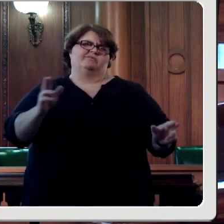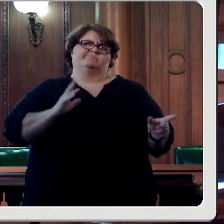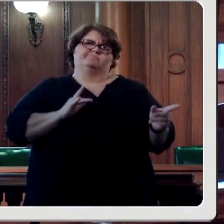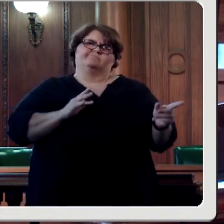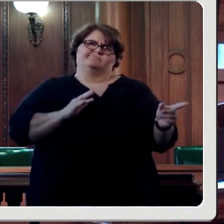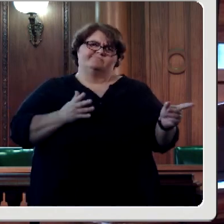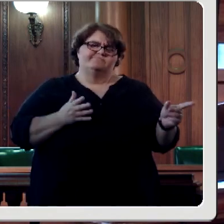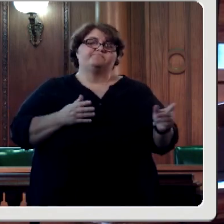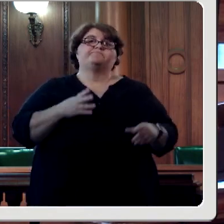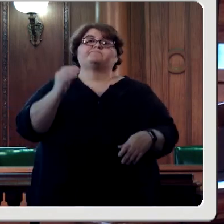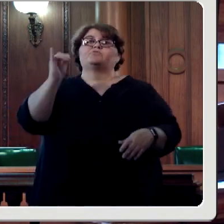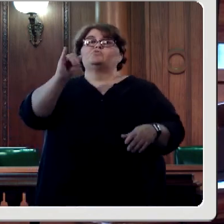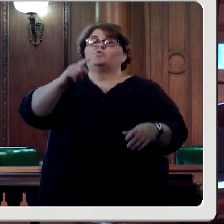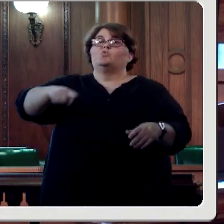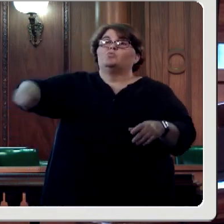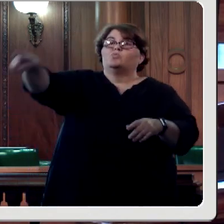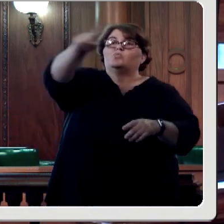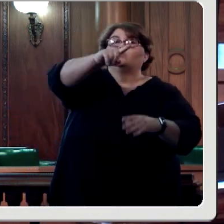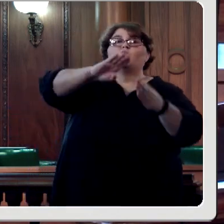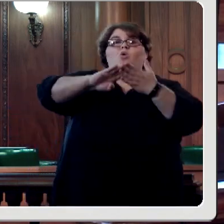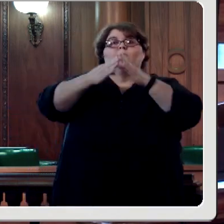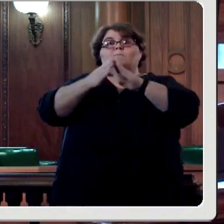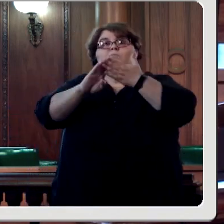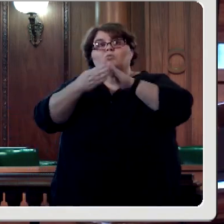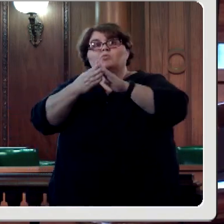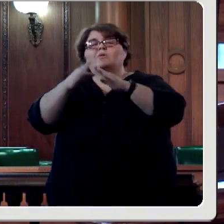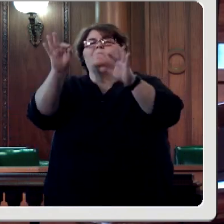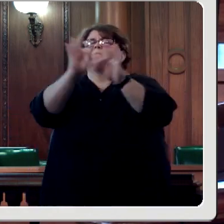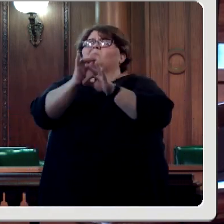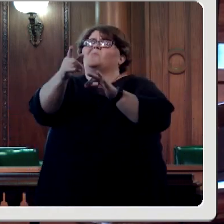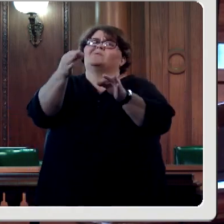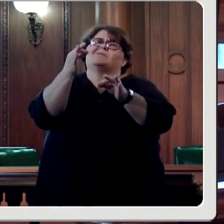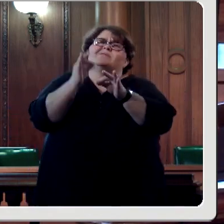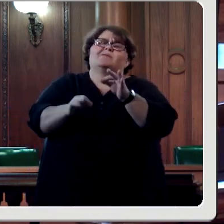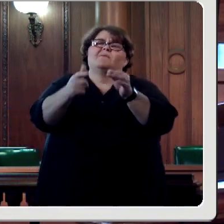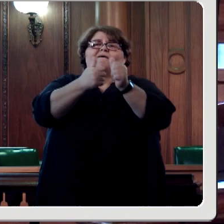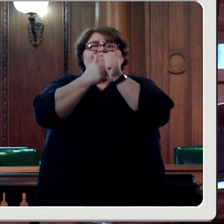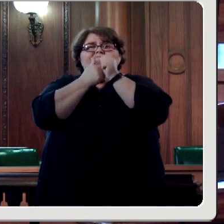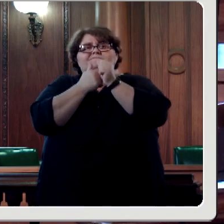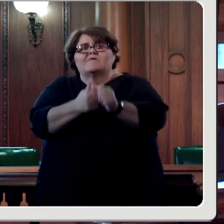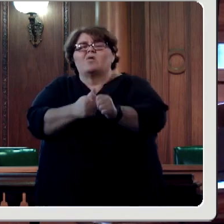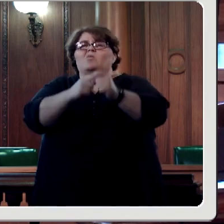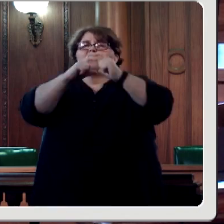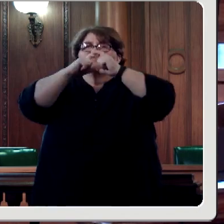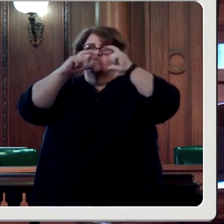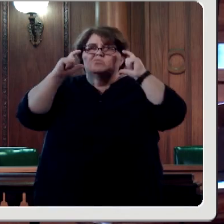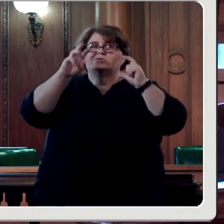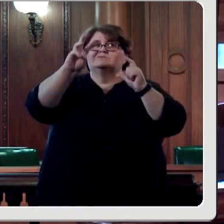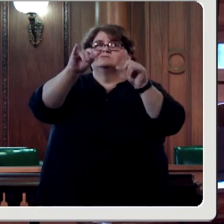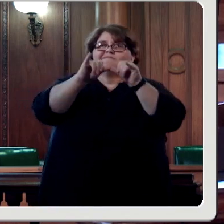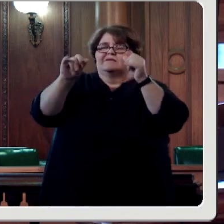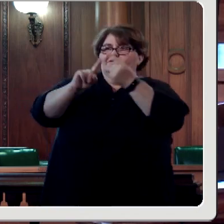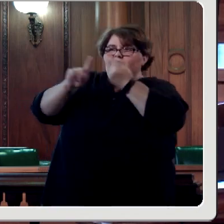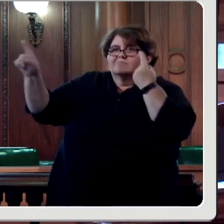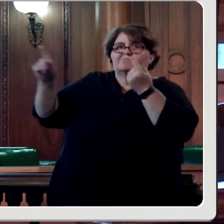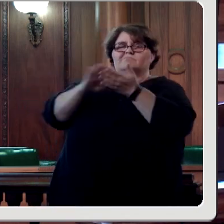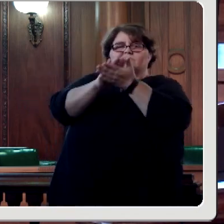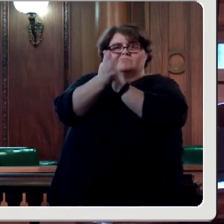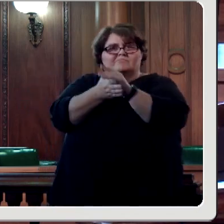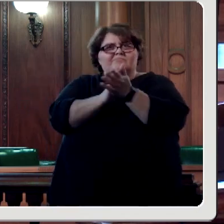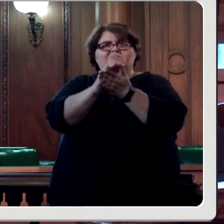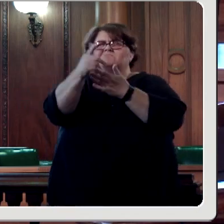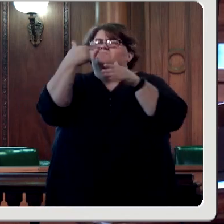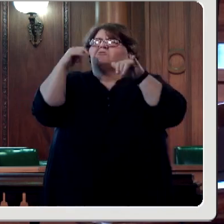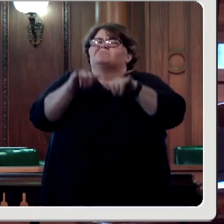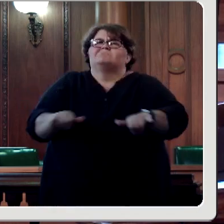you doing what you're supposed to do, wearing the mask, washing your hands, keeping your physical or social distance of 6